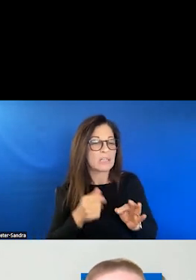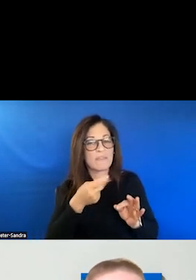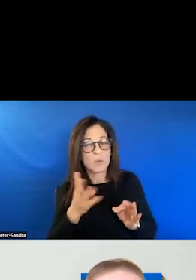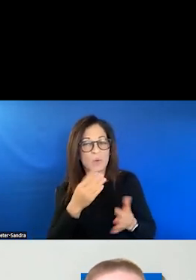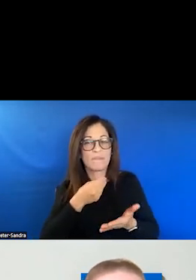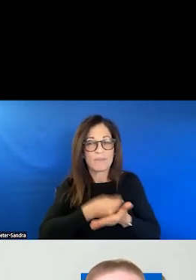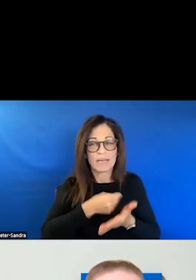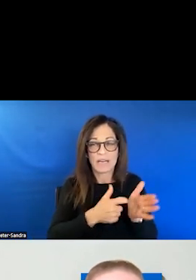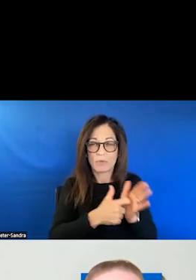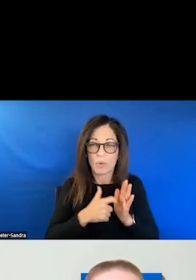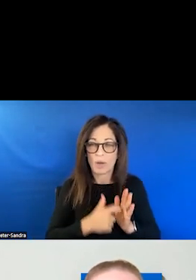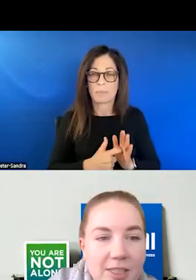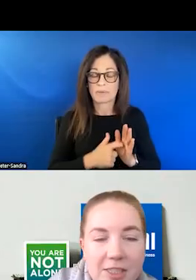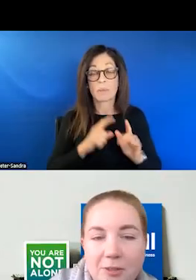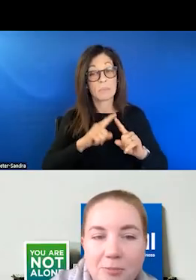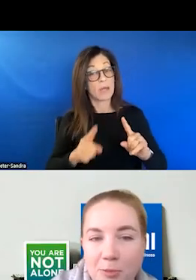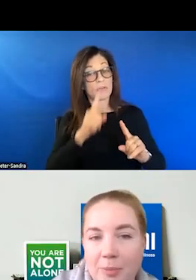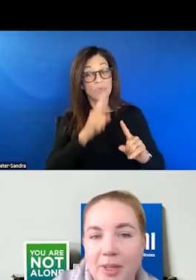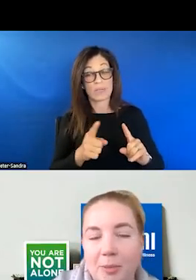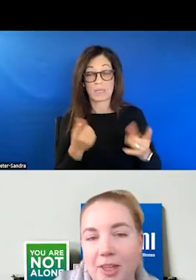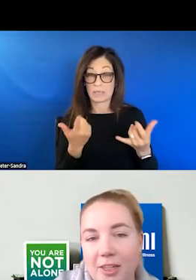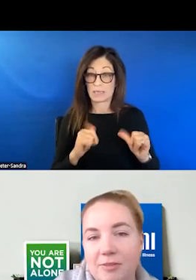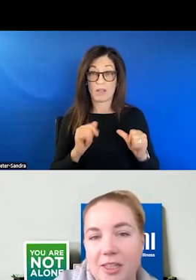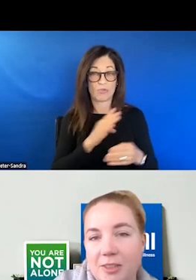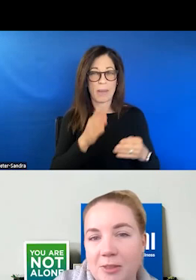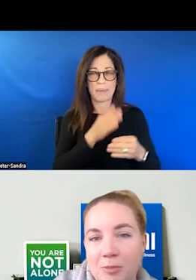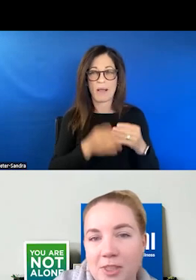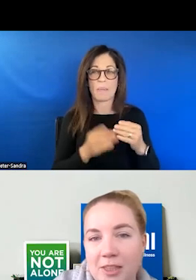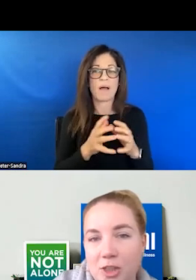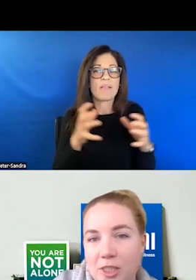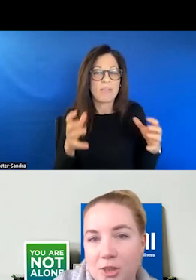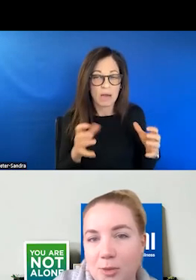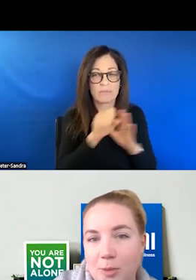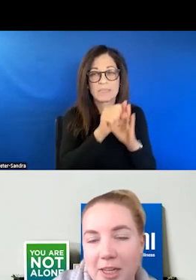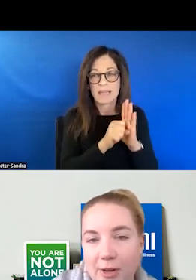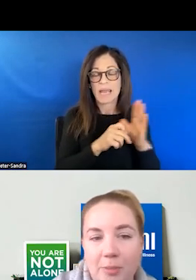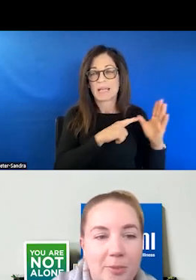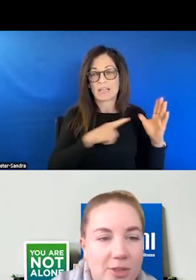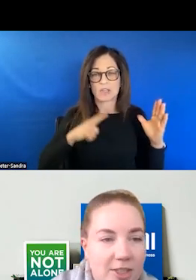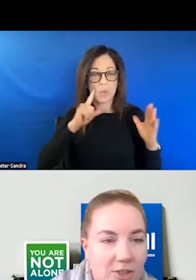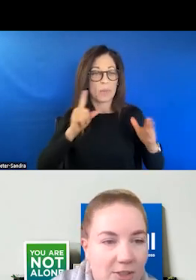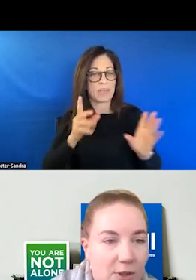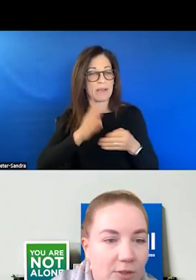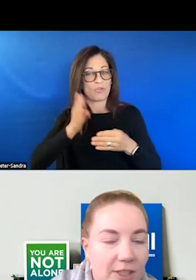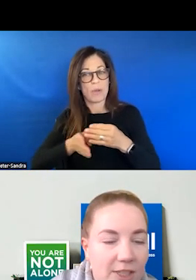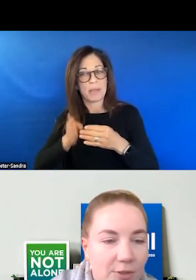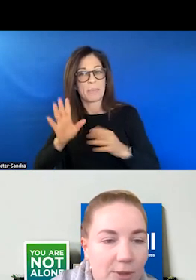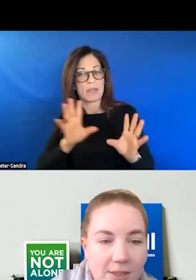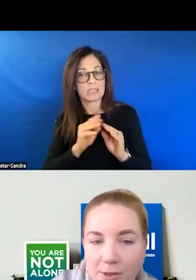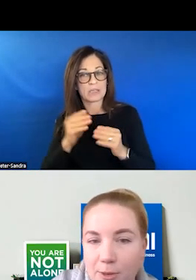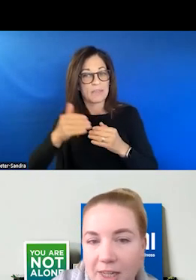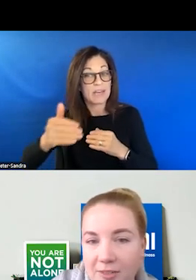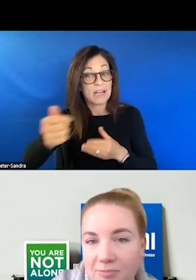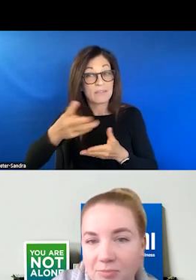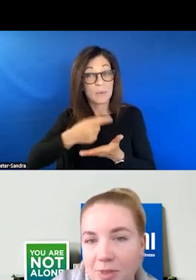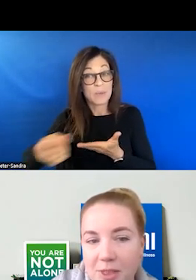requirements, but really still wrapping up a lot of state legislatures will be kind of wrapping up their sessions over the next few weeks. So